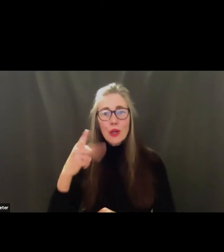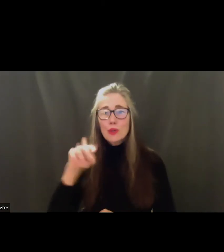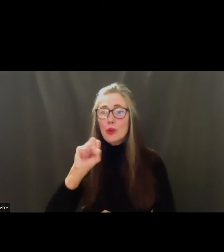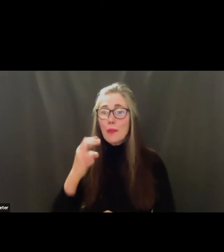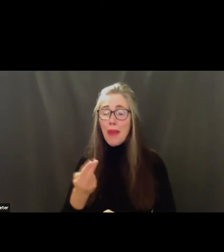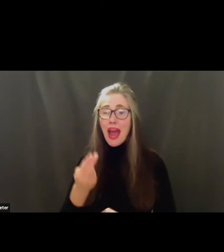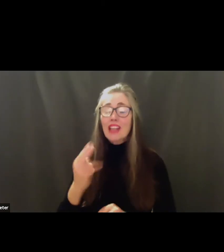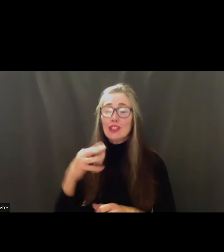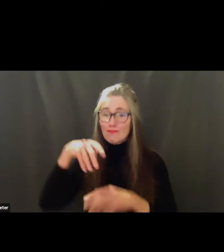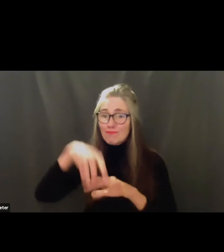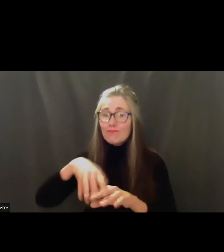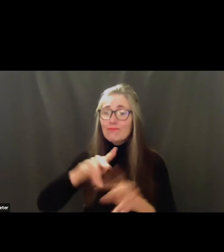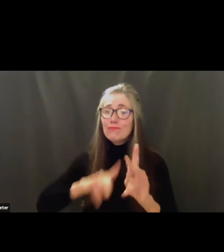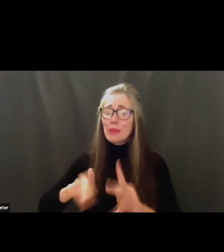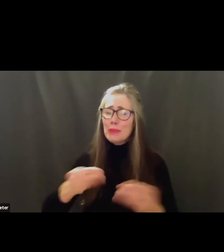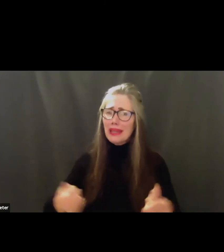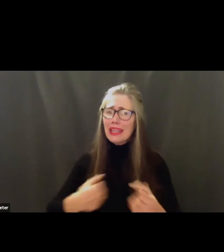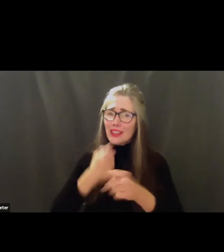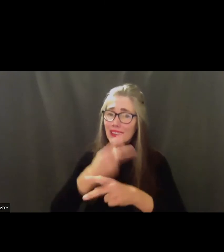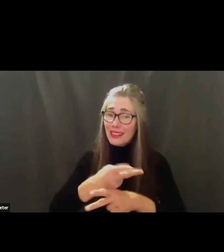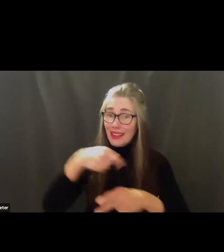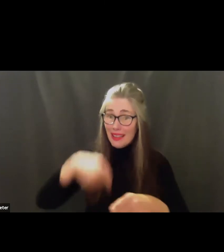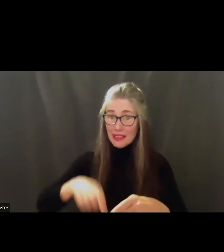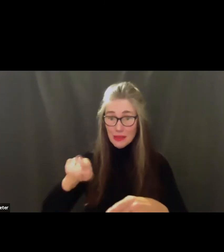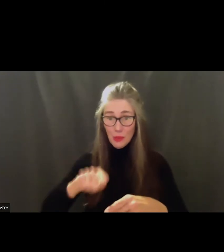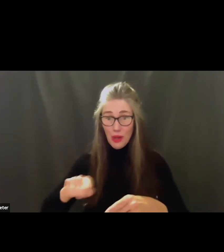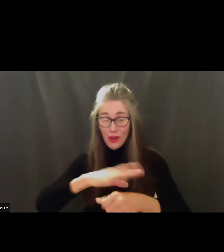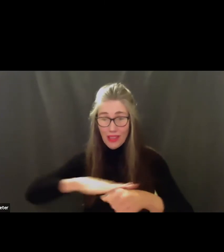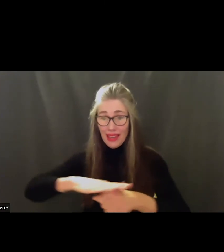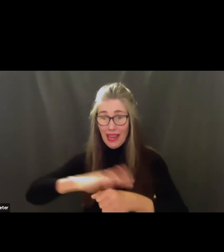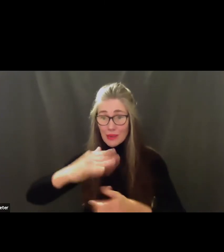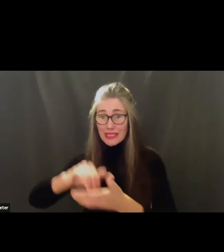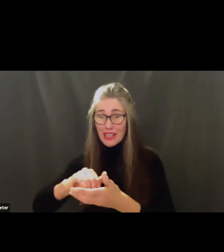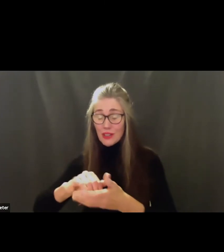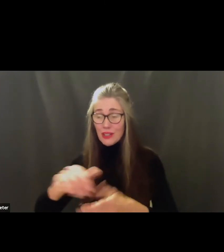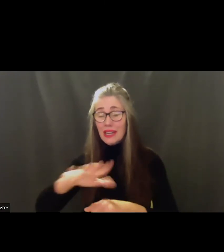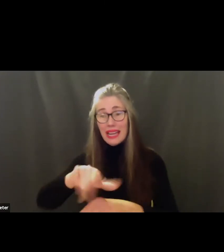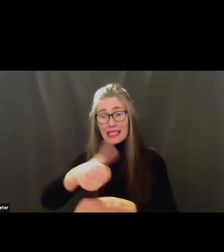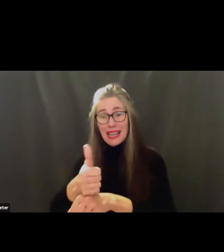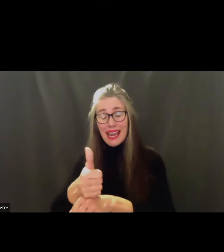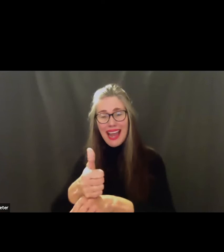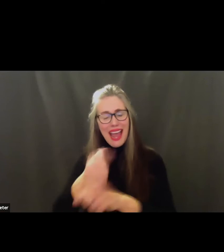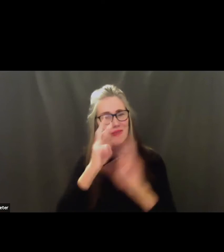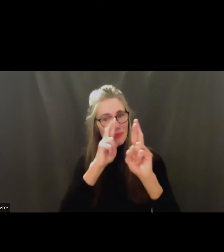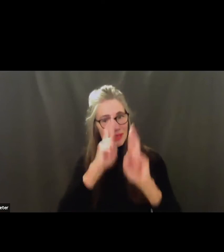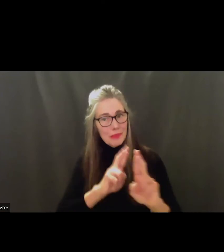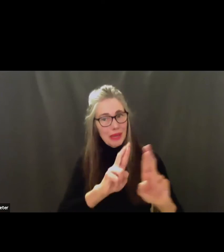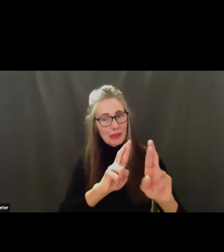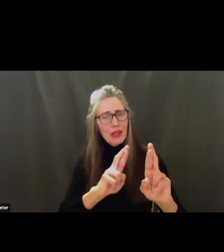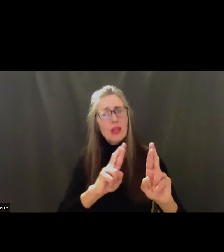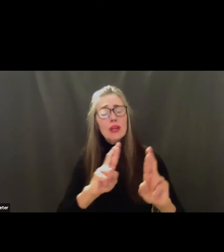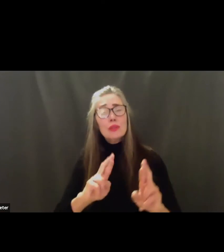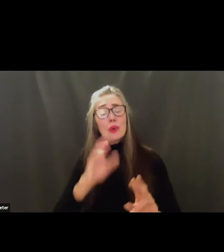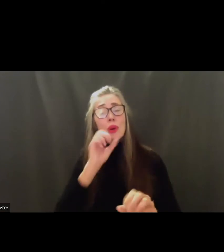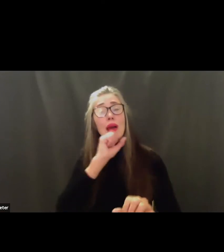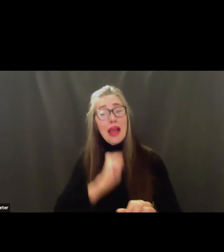traditional custodians of the land upon which the Interdisciplinary Center is located, and I would also like to pay respects to elders, both